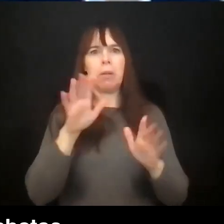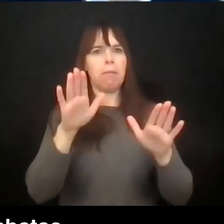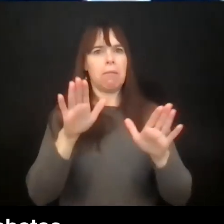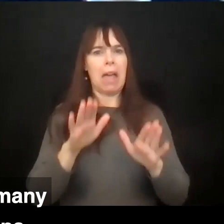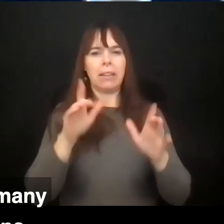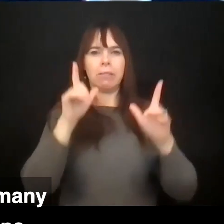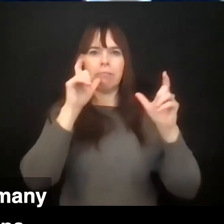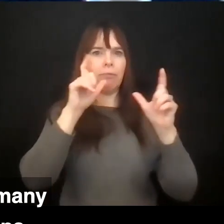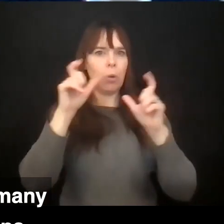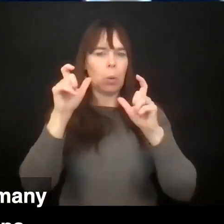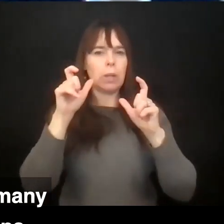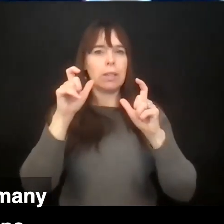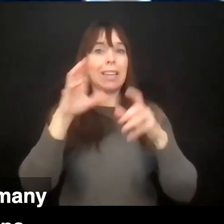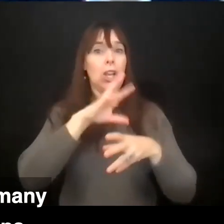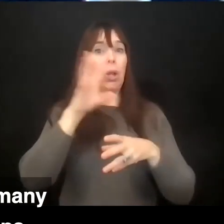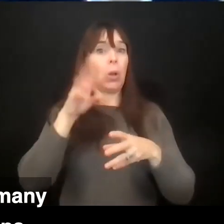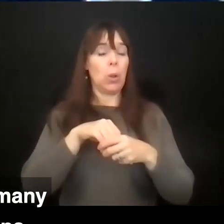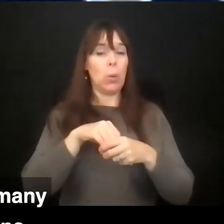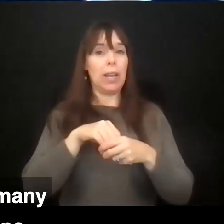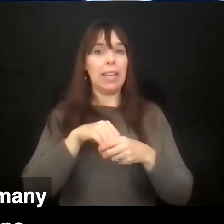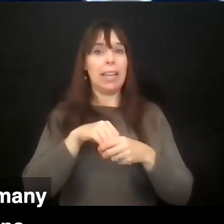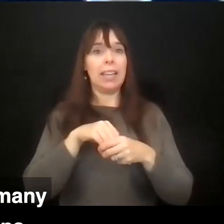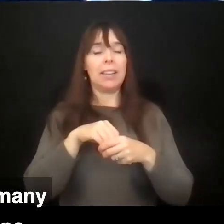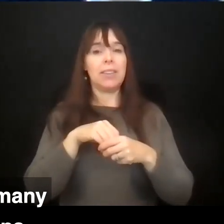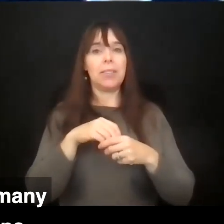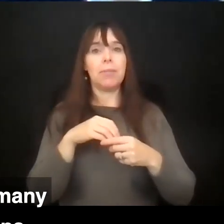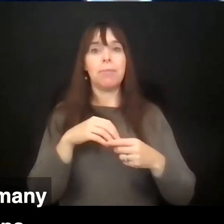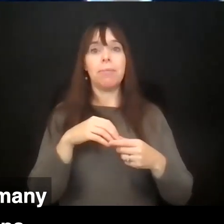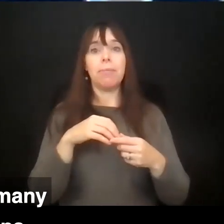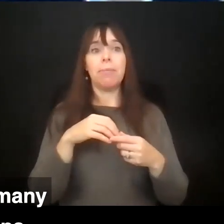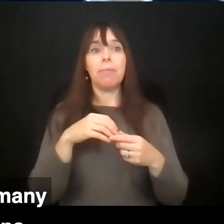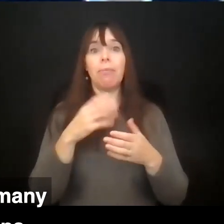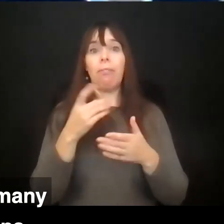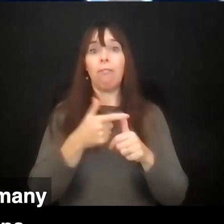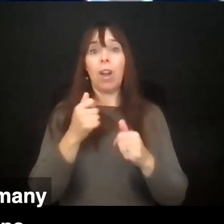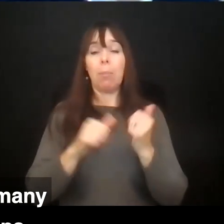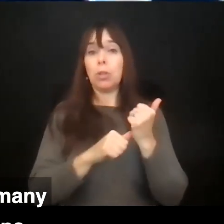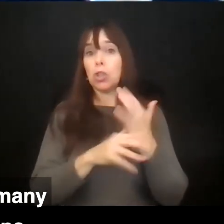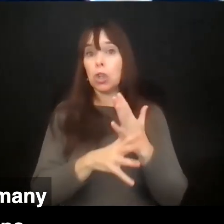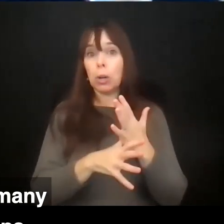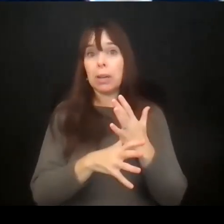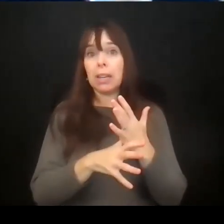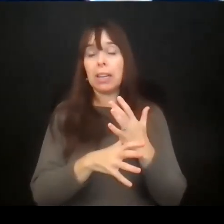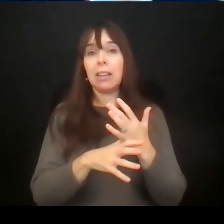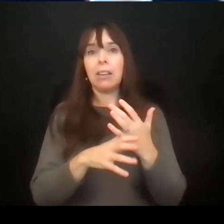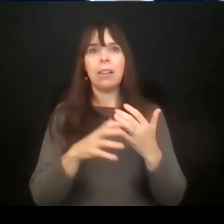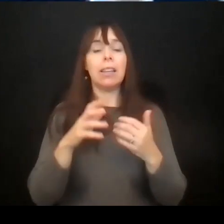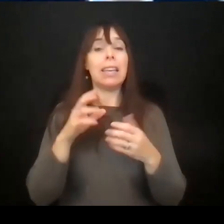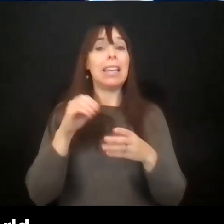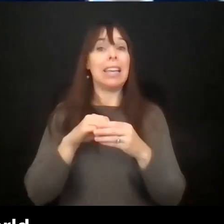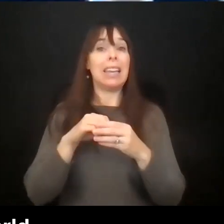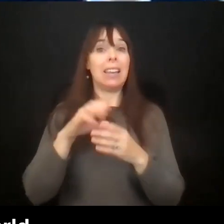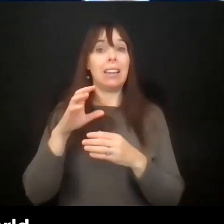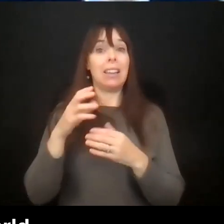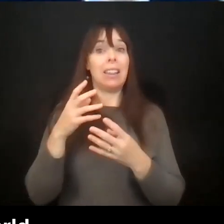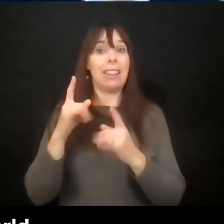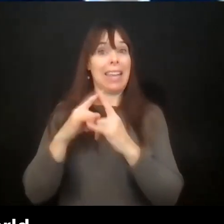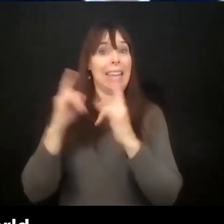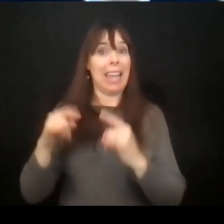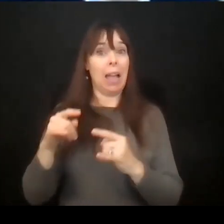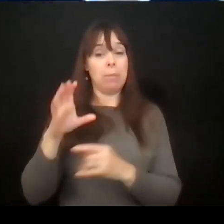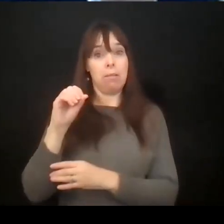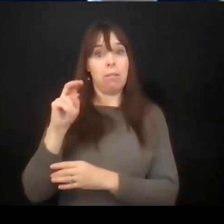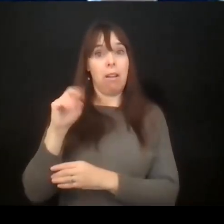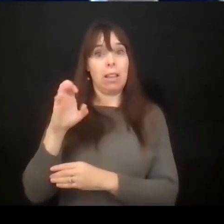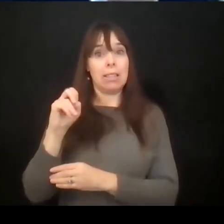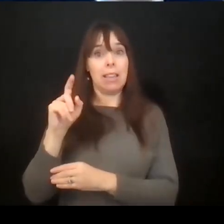photos, including those in Germany at concentration camps, which stunned the world. New